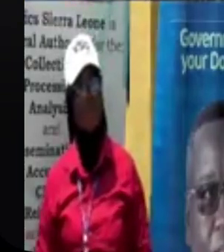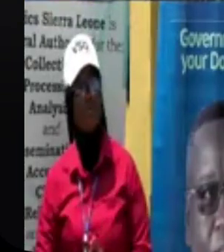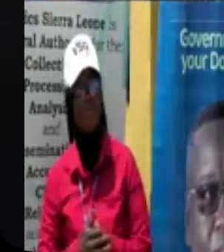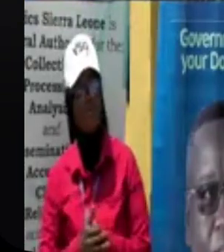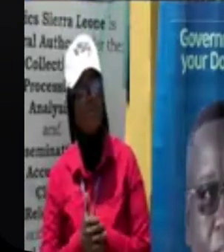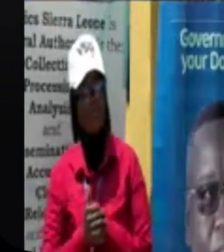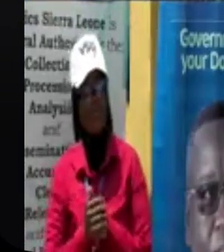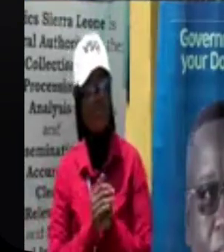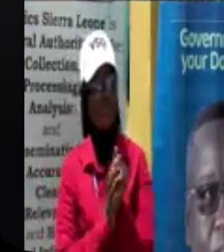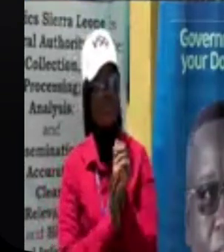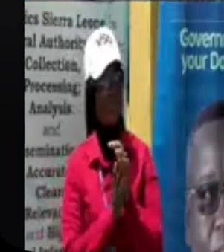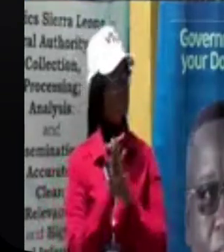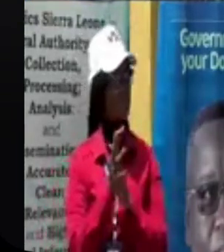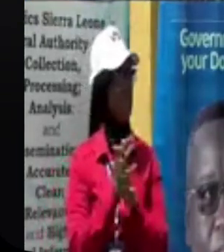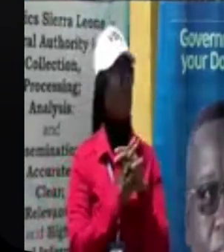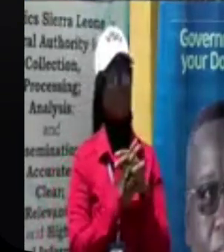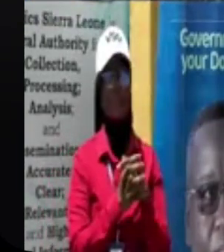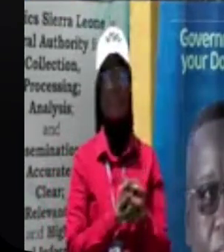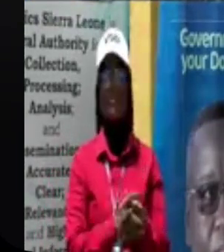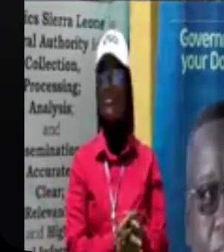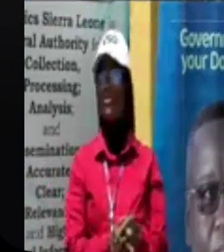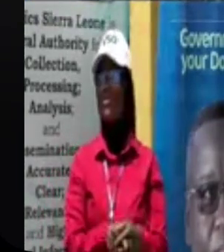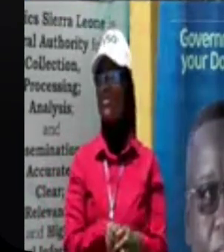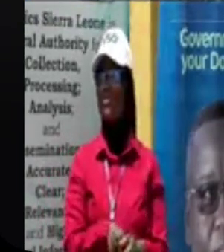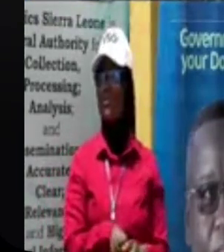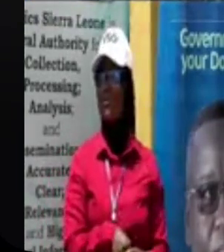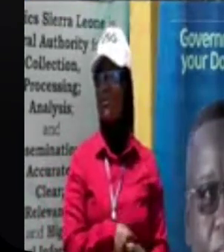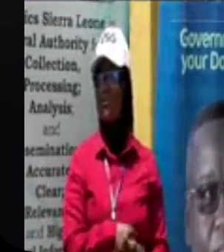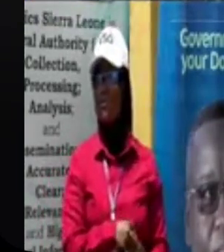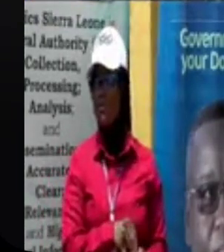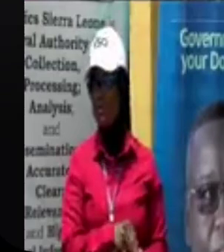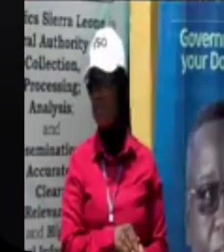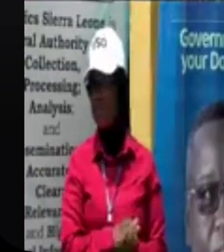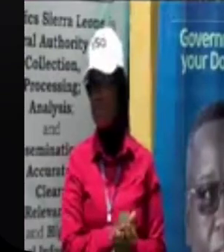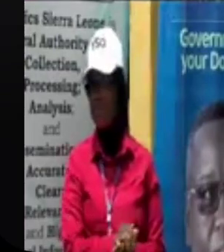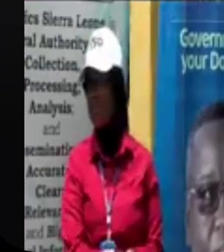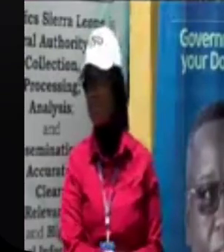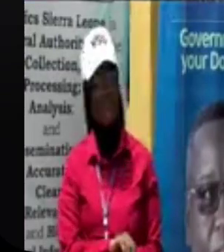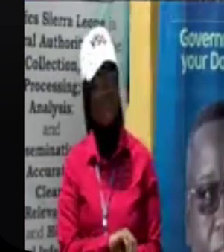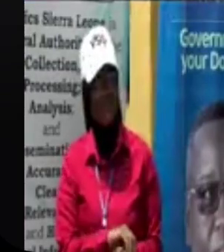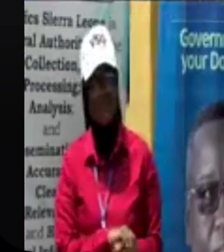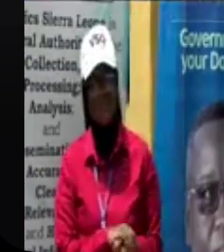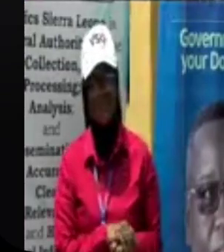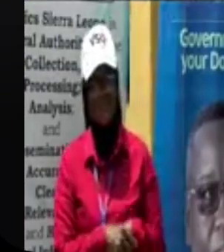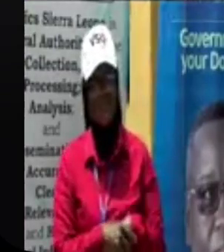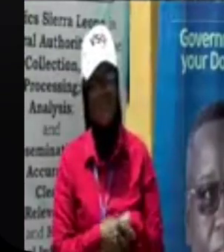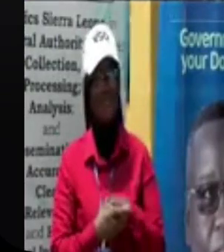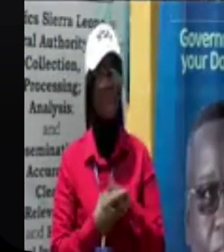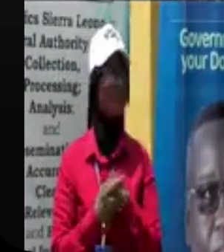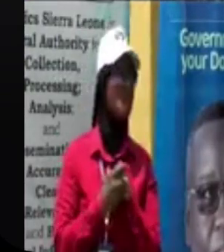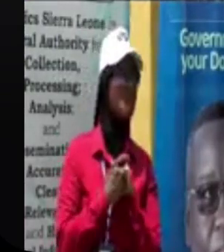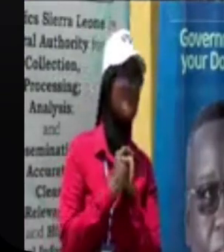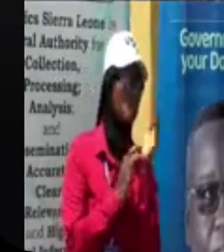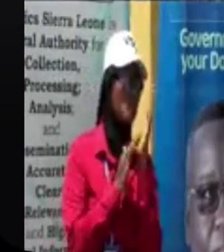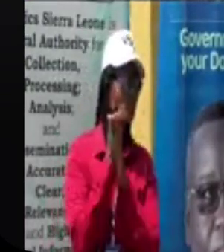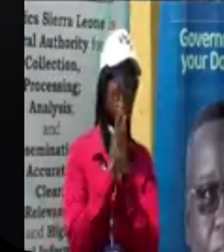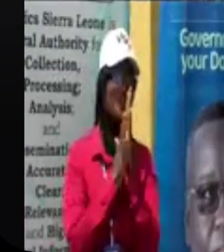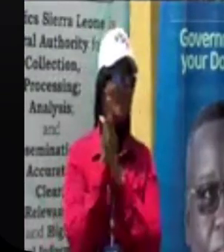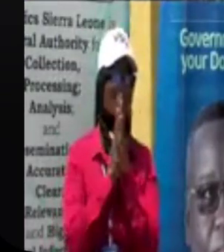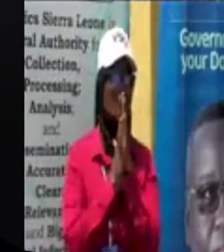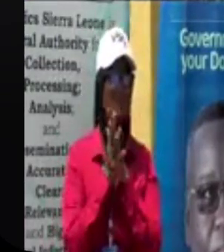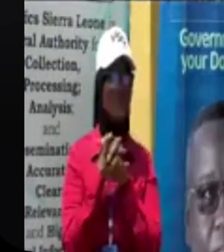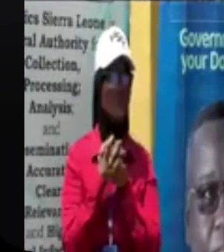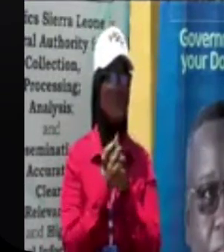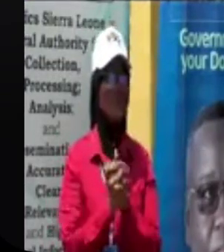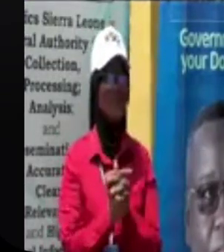are. We'll answer all the questions today. So no patience no more. Yes, on that side, yes, the man is sitting in the wheelchair,